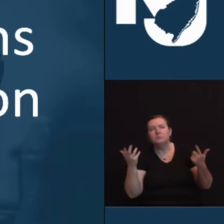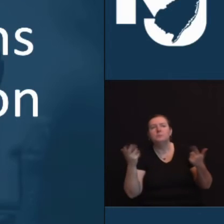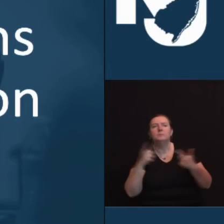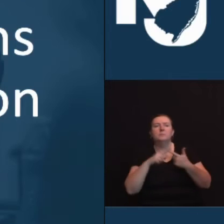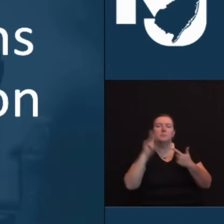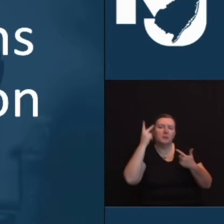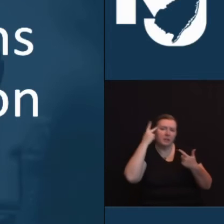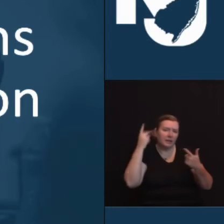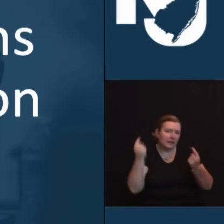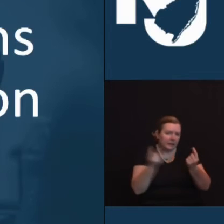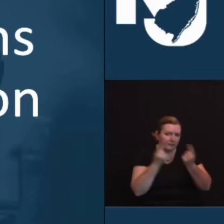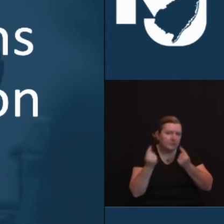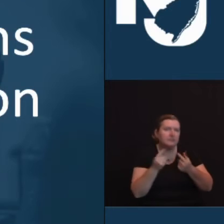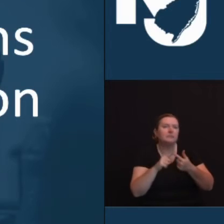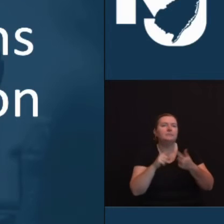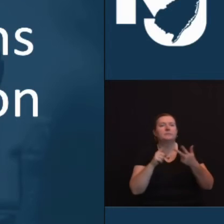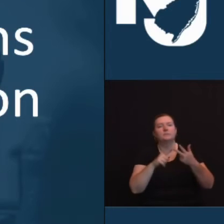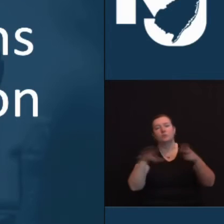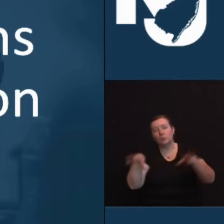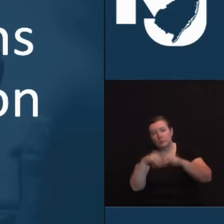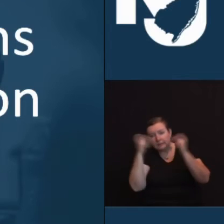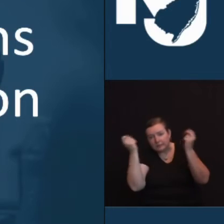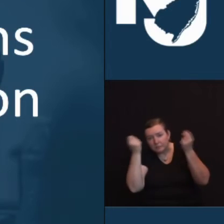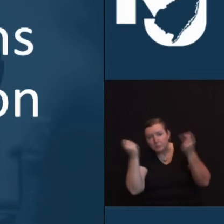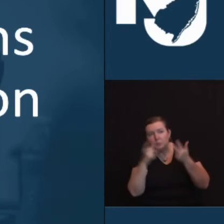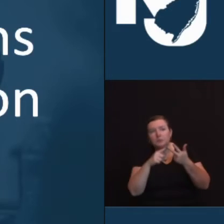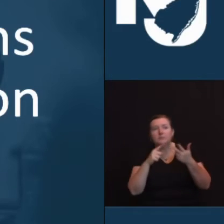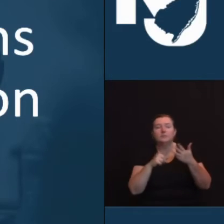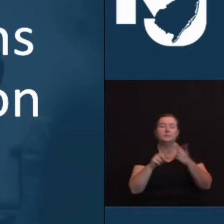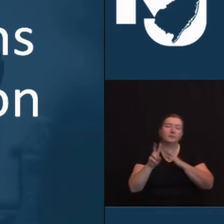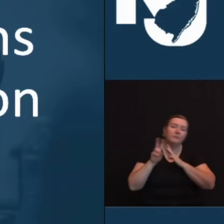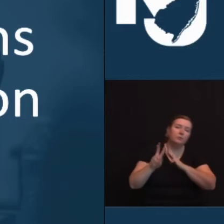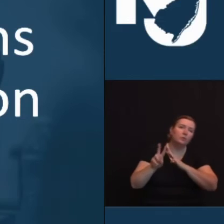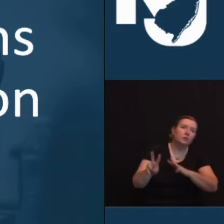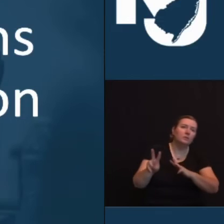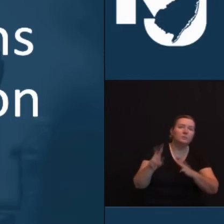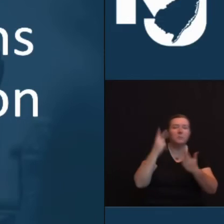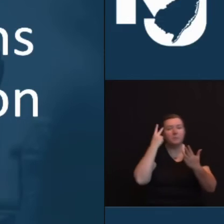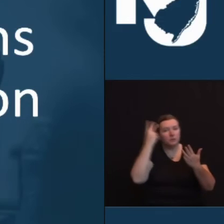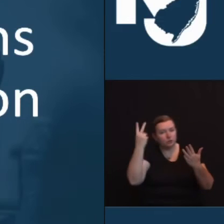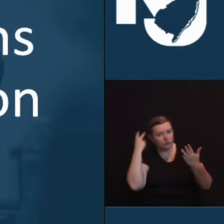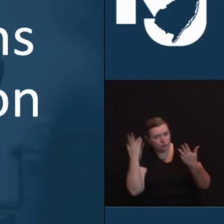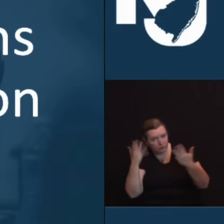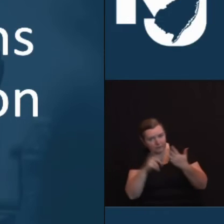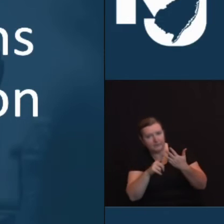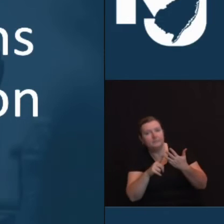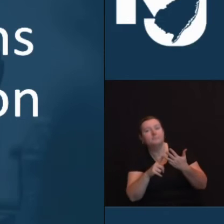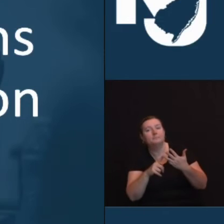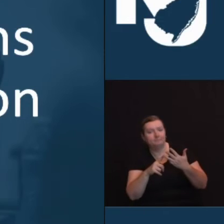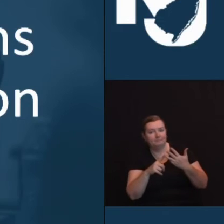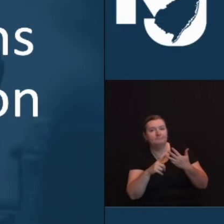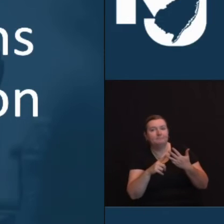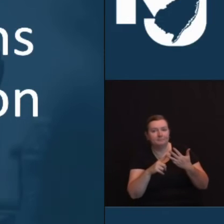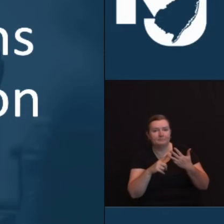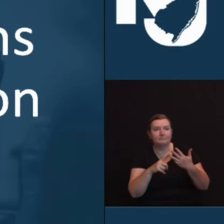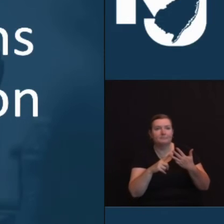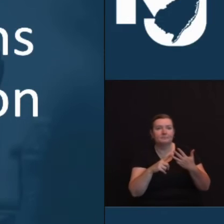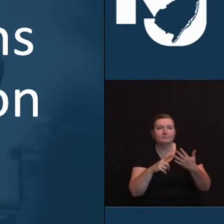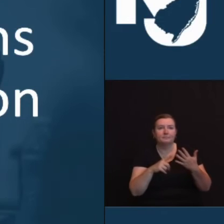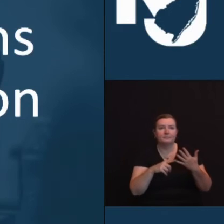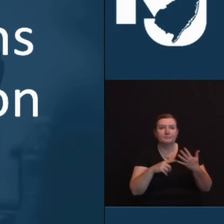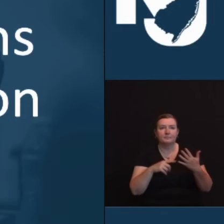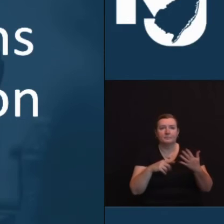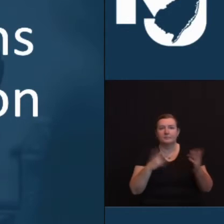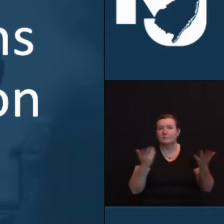ceremonies, funerals, memorial services. This limitation will apply to a whole variety of events, including youth and high school